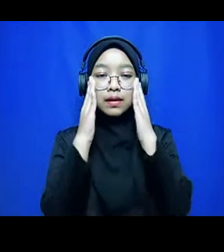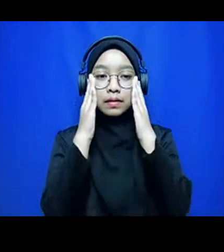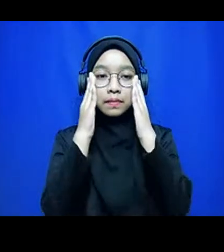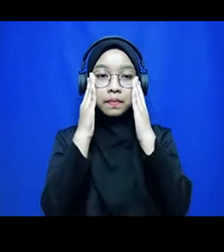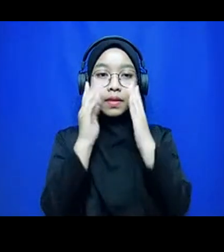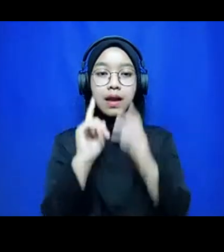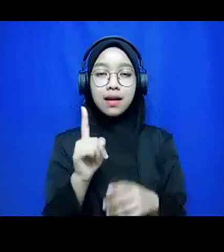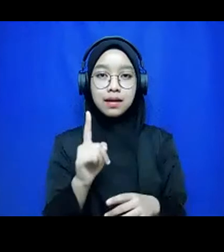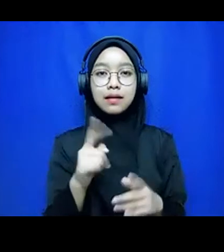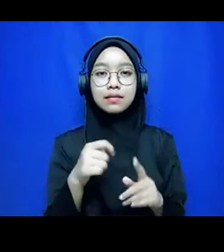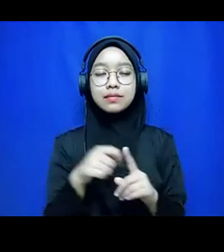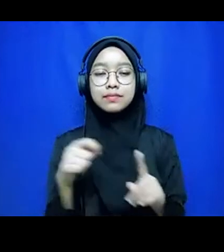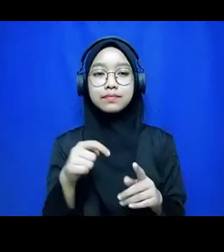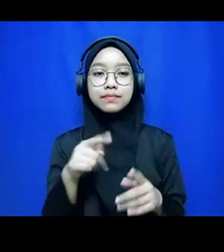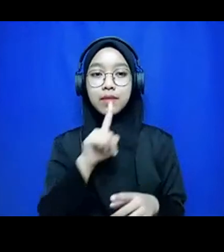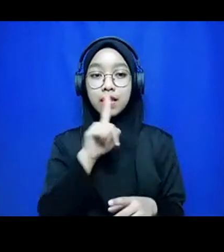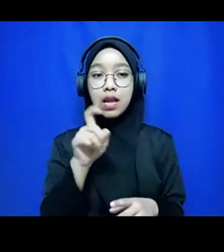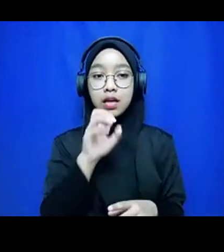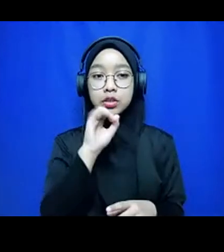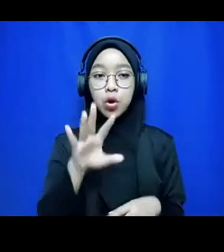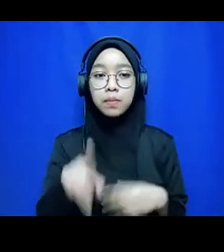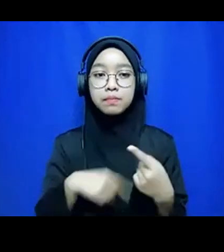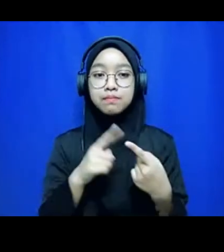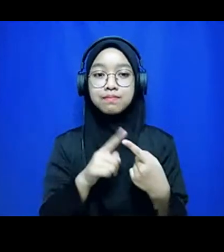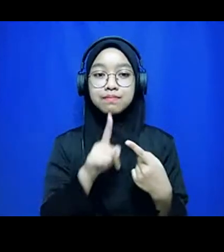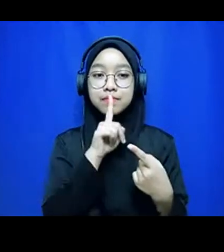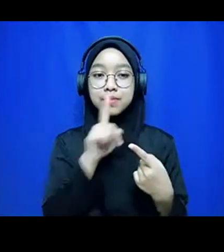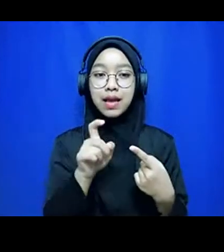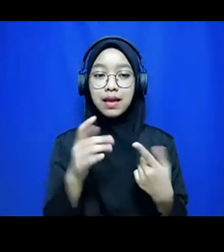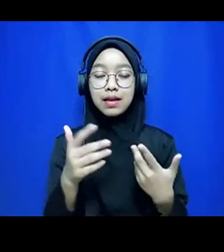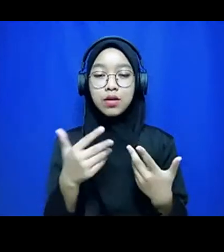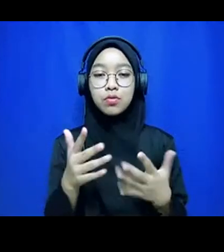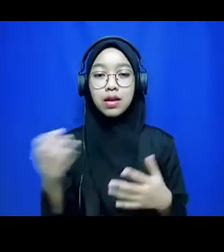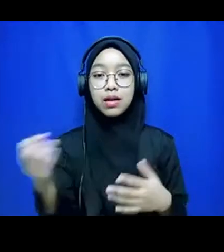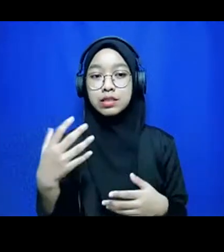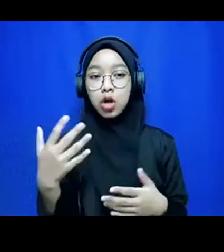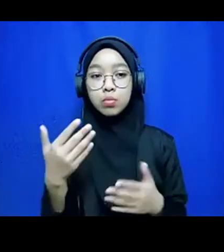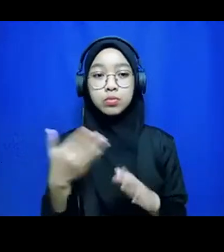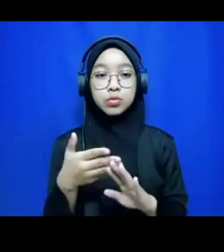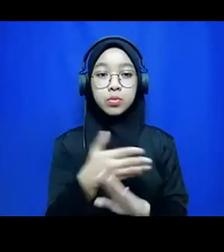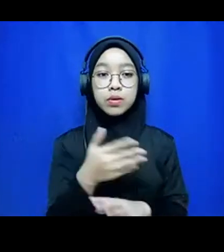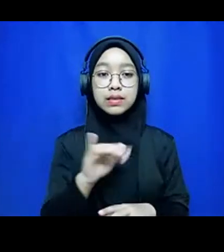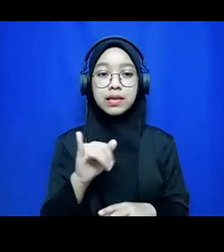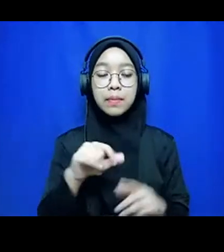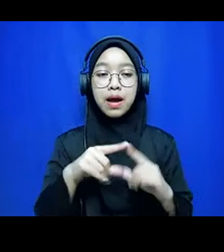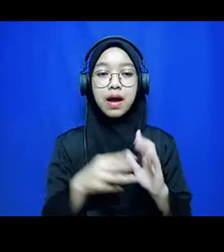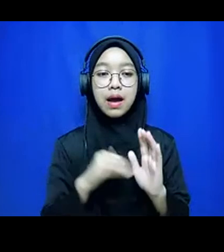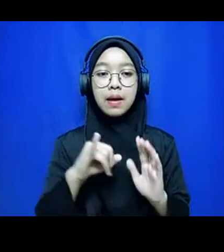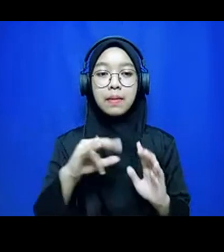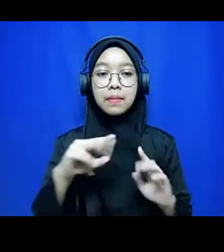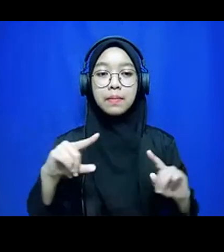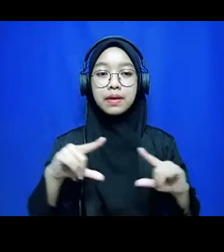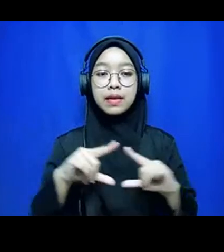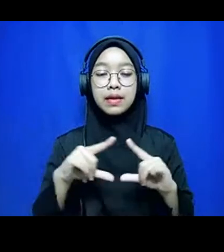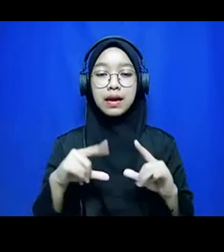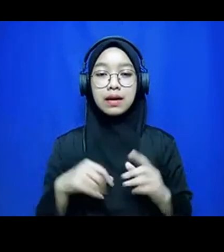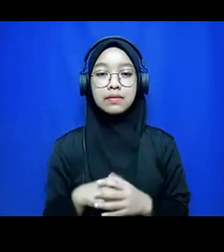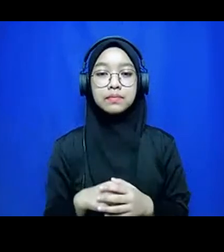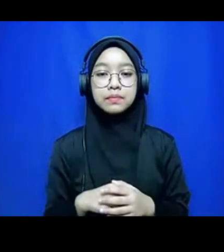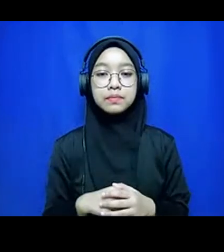question already answered by Mbak Amira. Thank you, Mbak Amira. And maybe we can continue